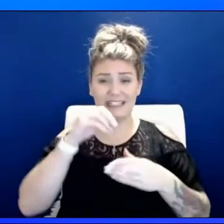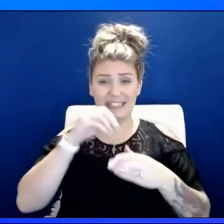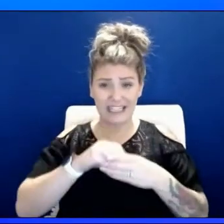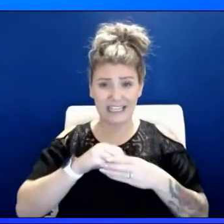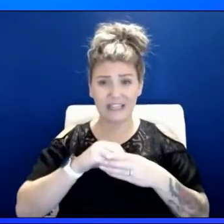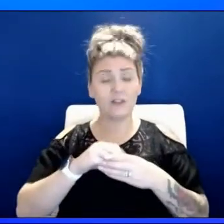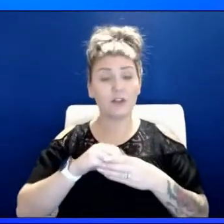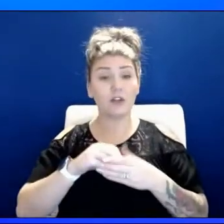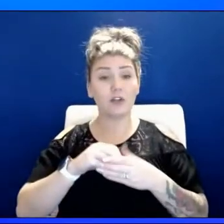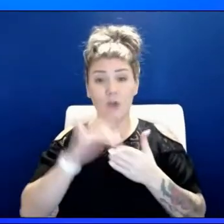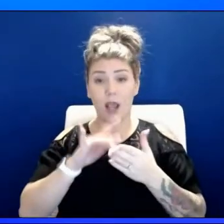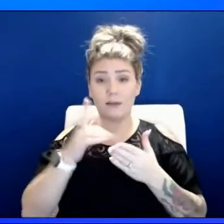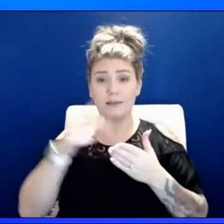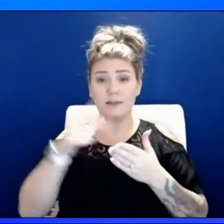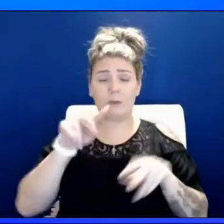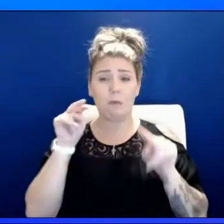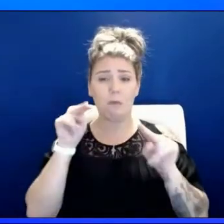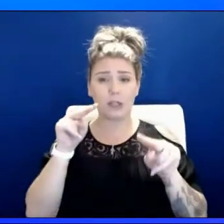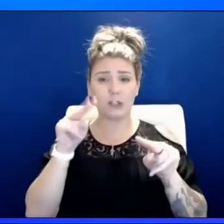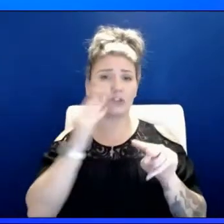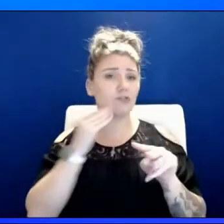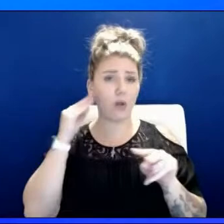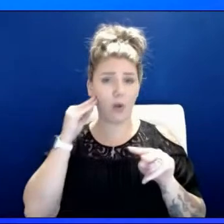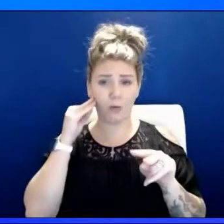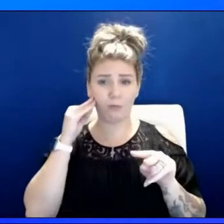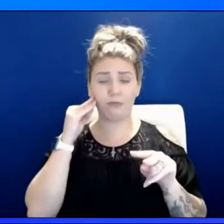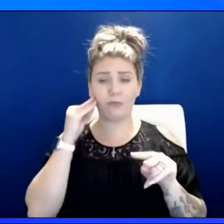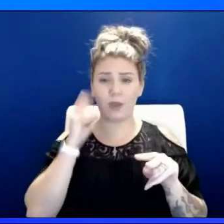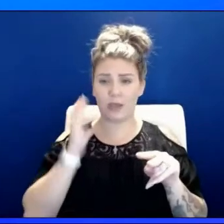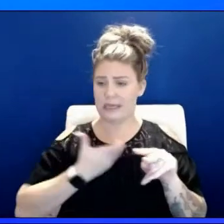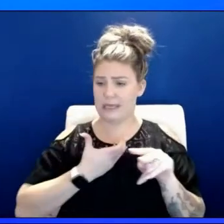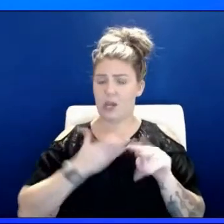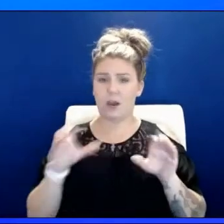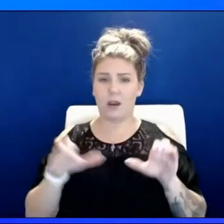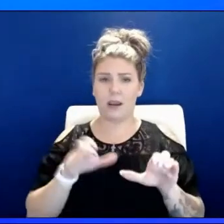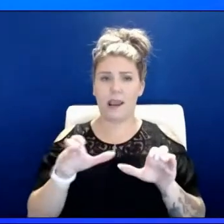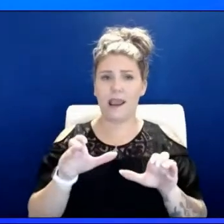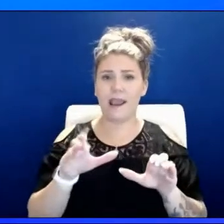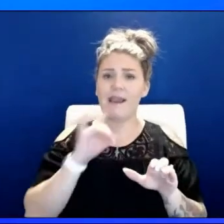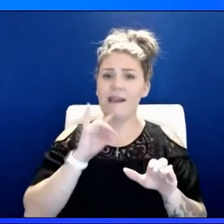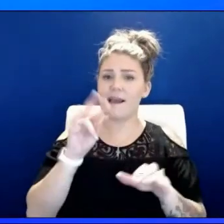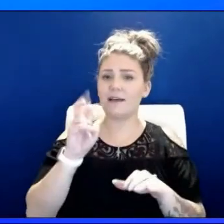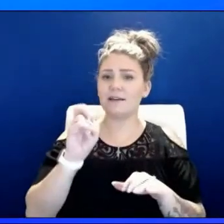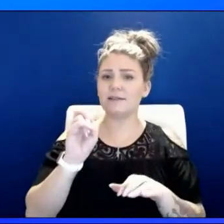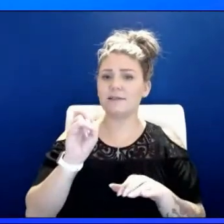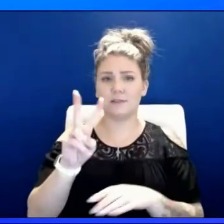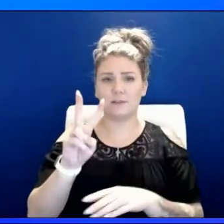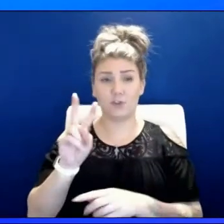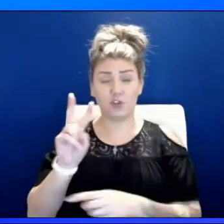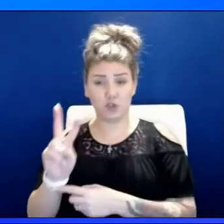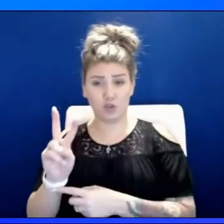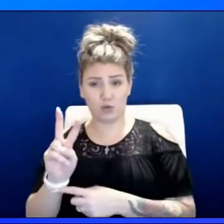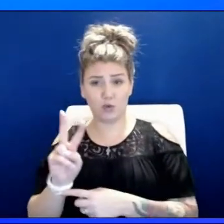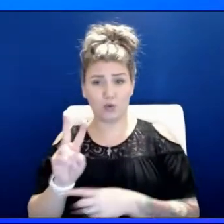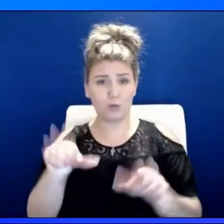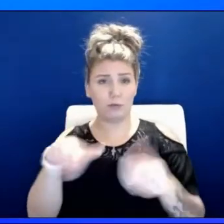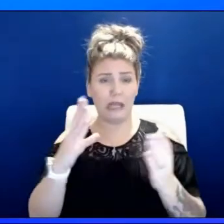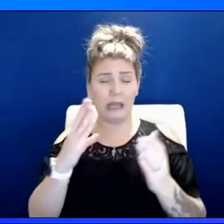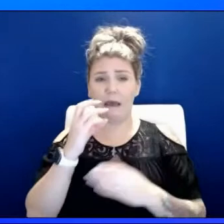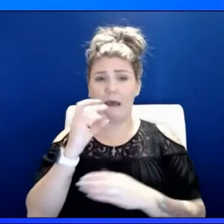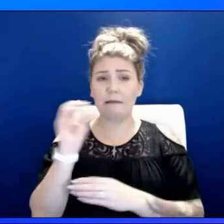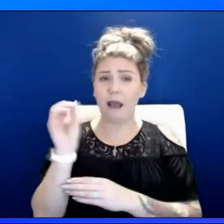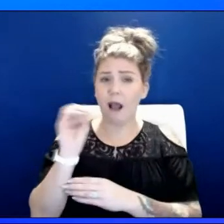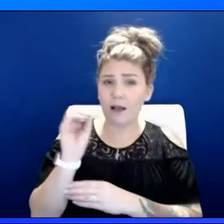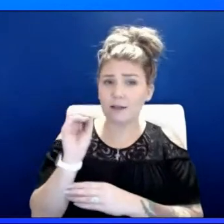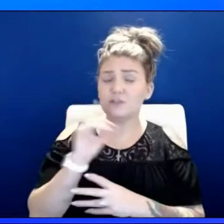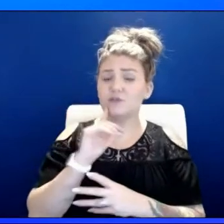home. In our Active 2 trial, we utilized a oxygen sensor. So you got an oximeter at